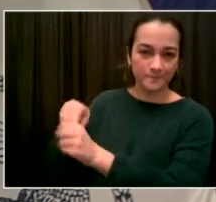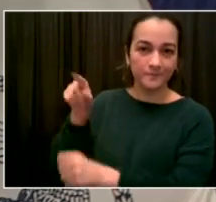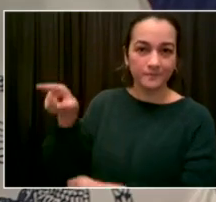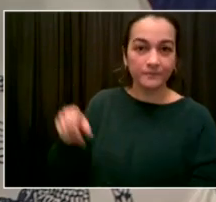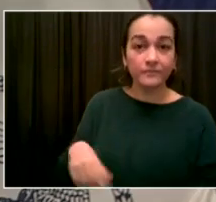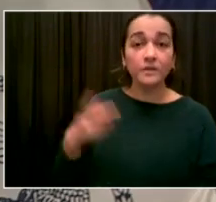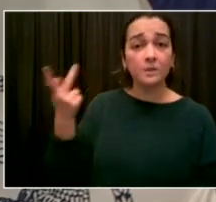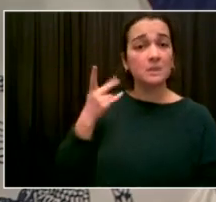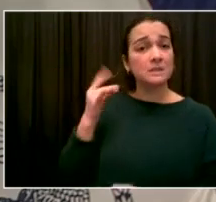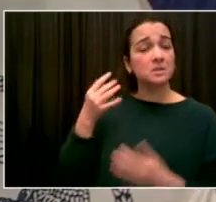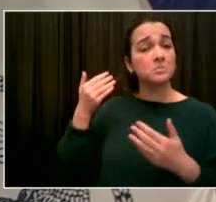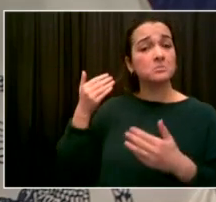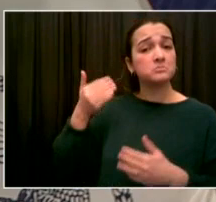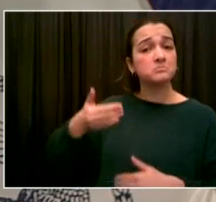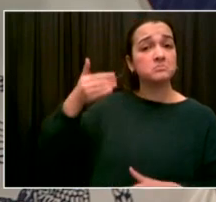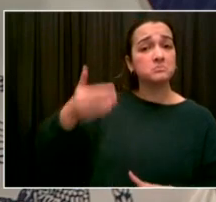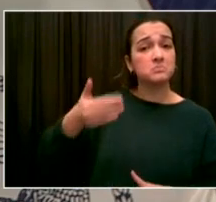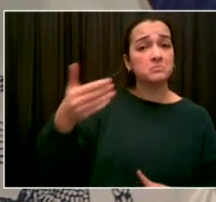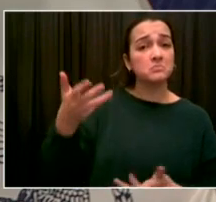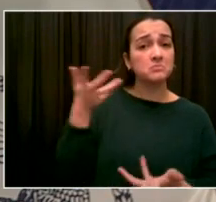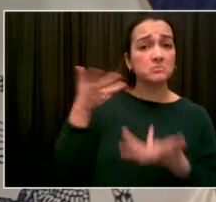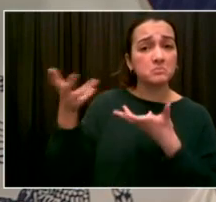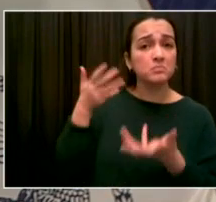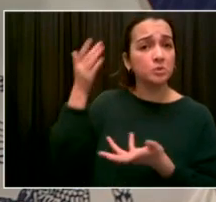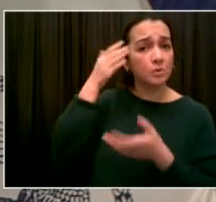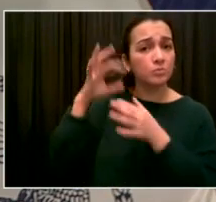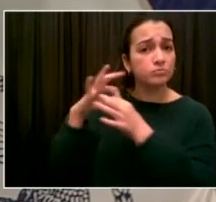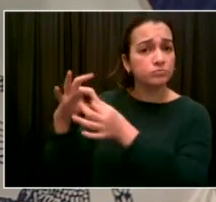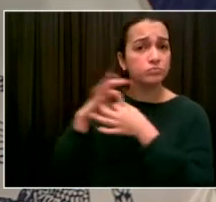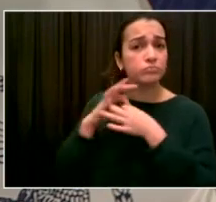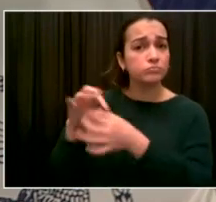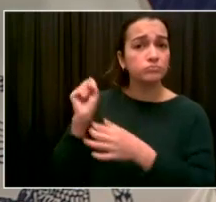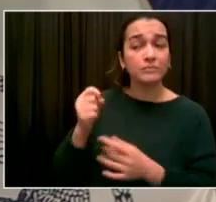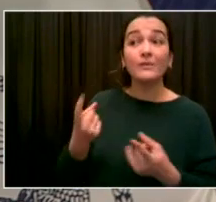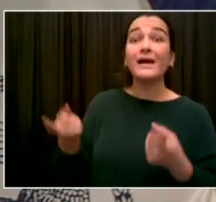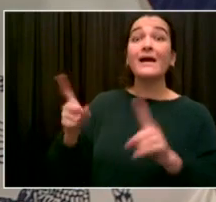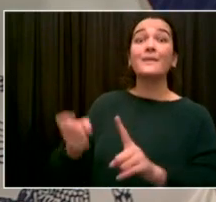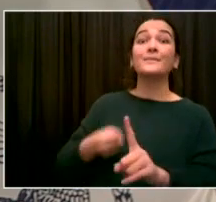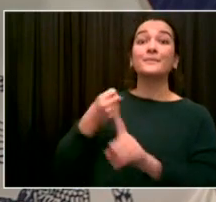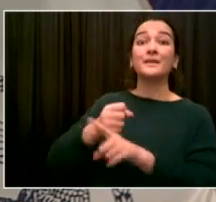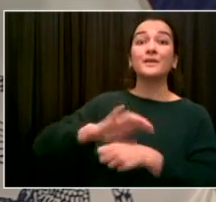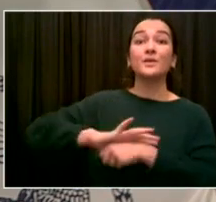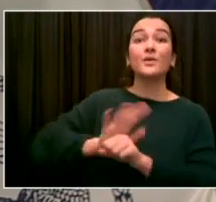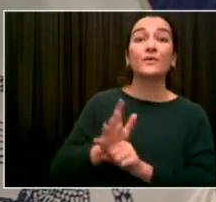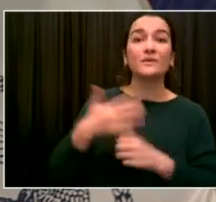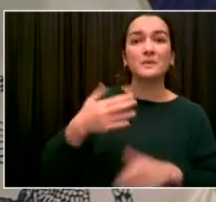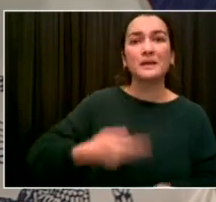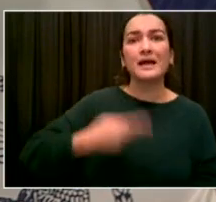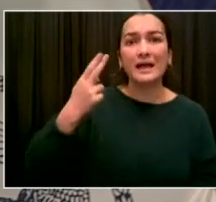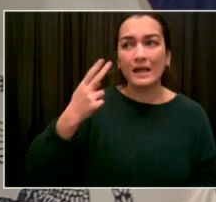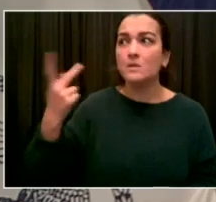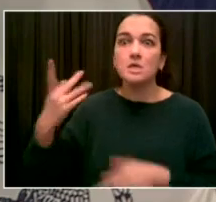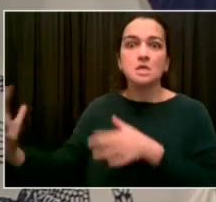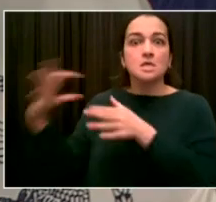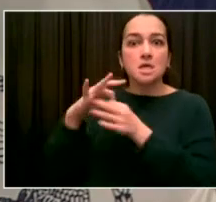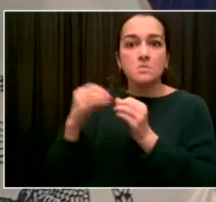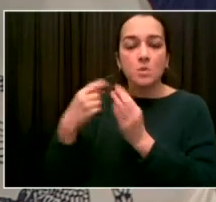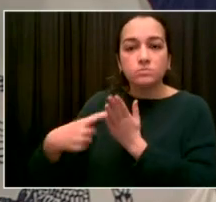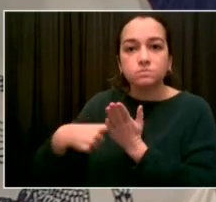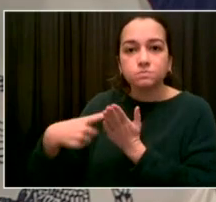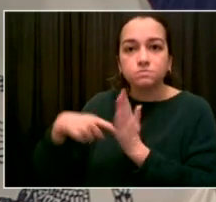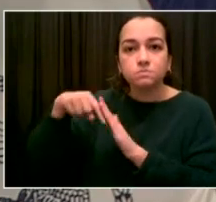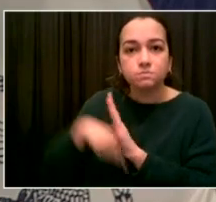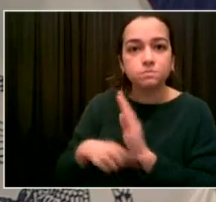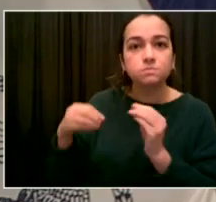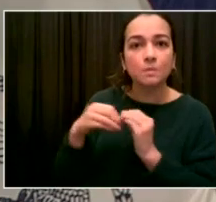depth of the relationship we have now. And that dialogue has been healthy. And he's challenged me sometimes, but in a way that was really